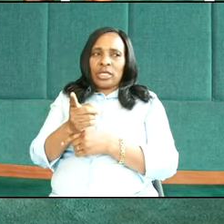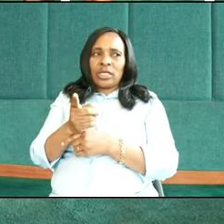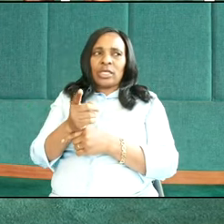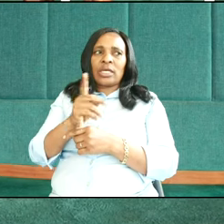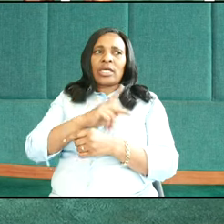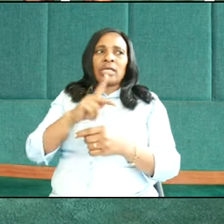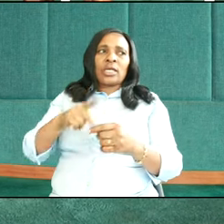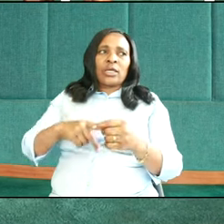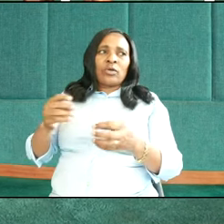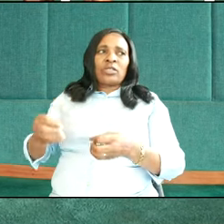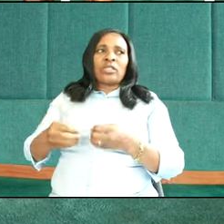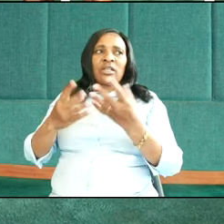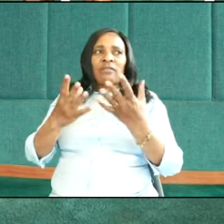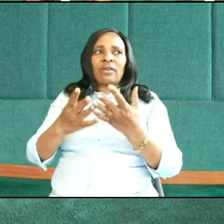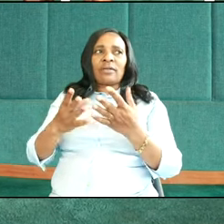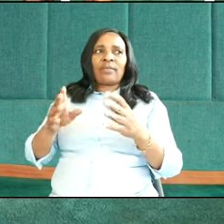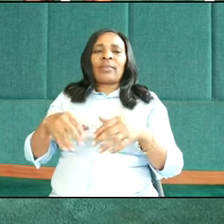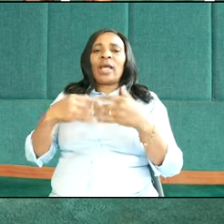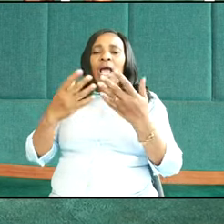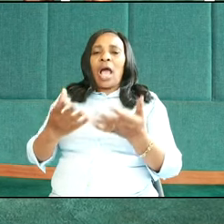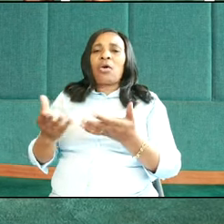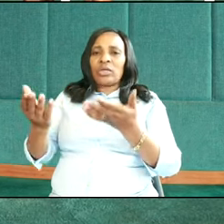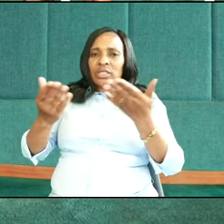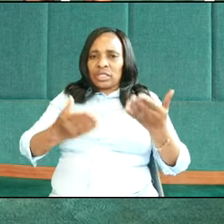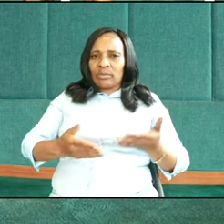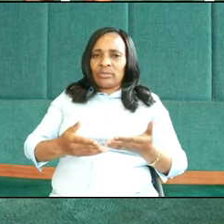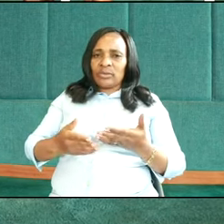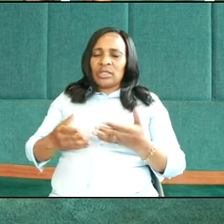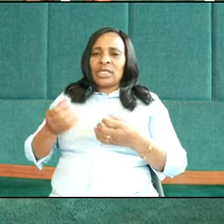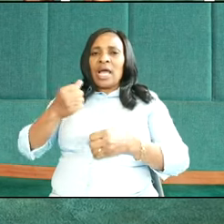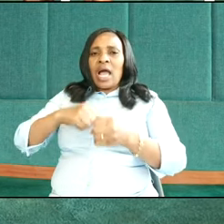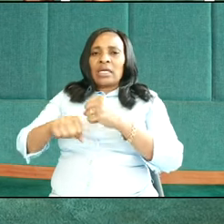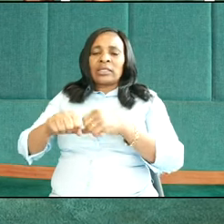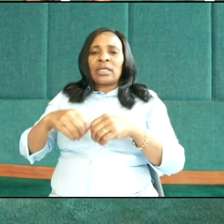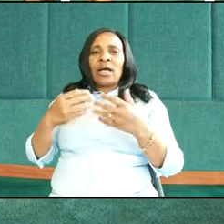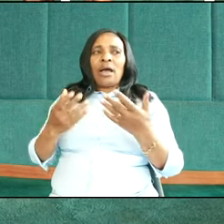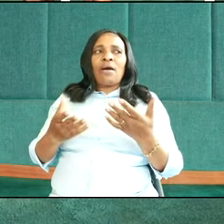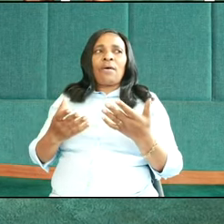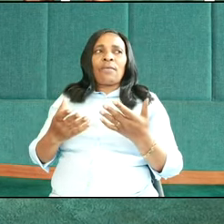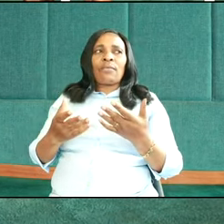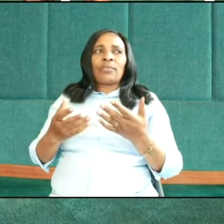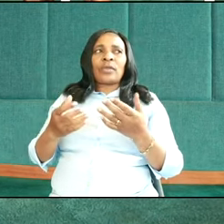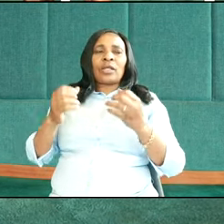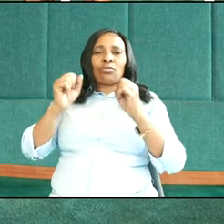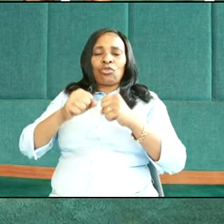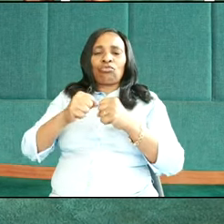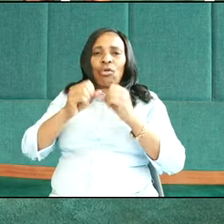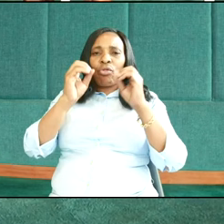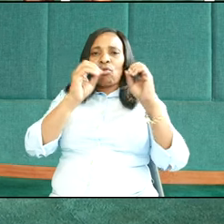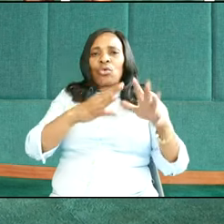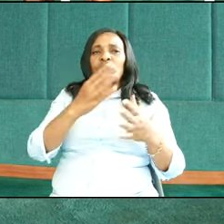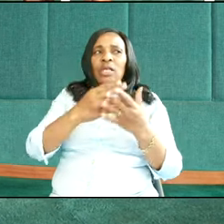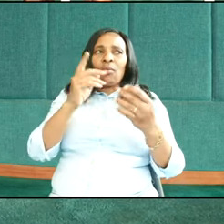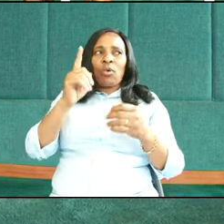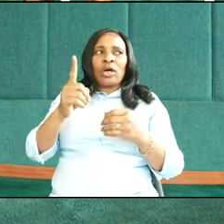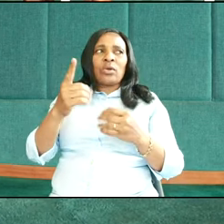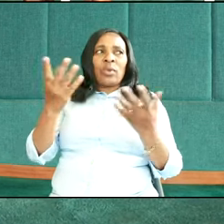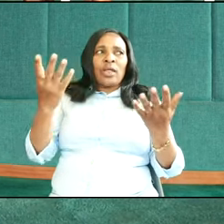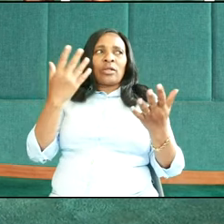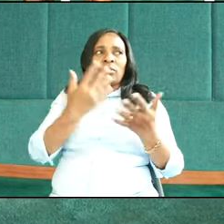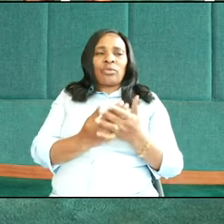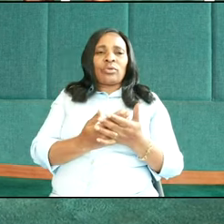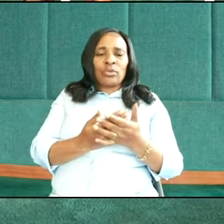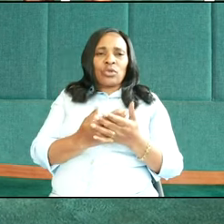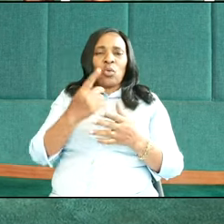King Arthur was given. You know, how receptive he was. How did he react to it? I know he threw somebody in prison, I think. What